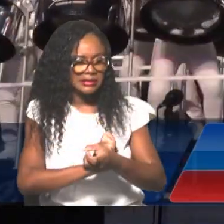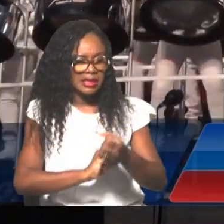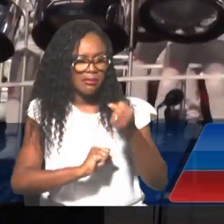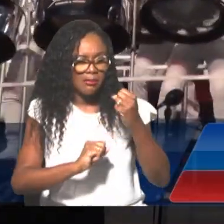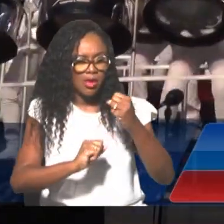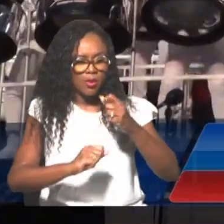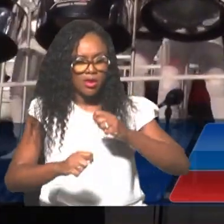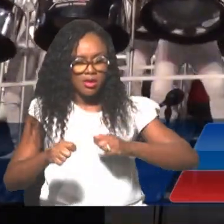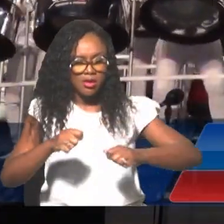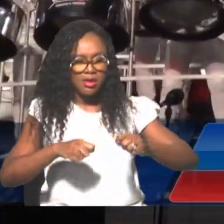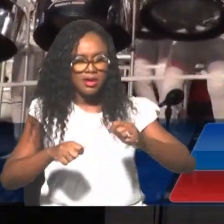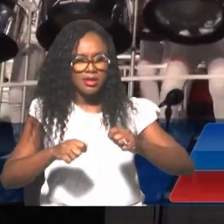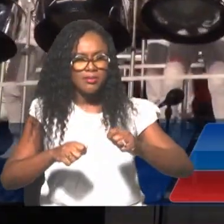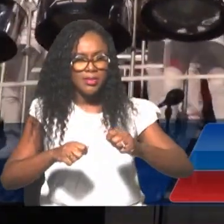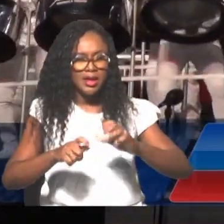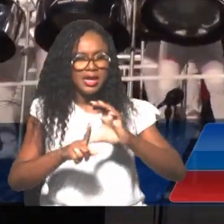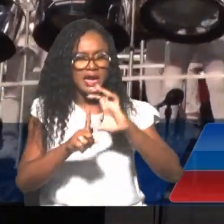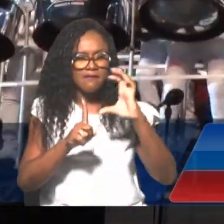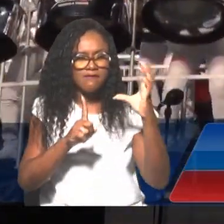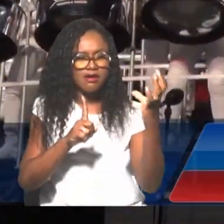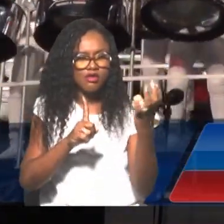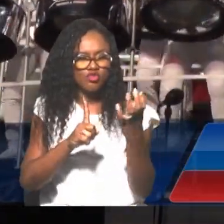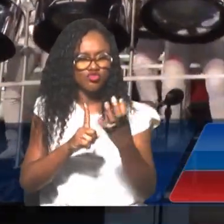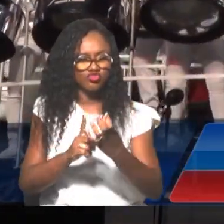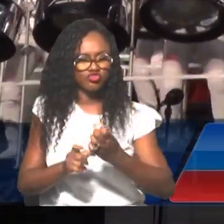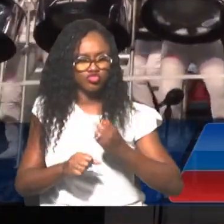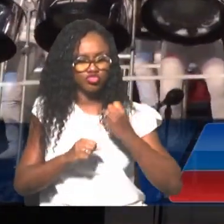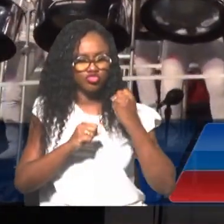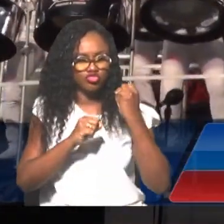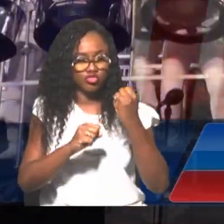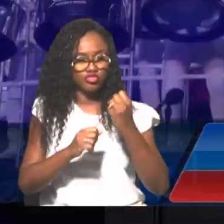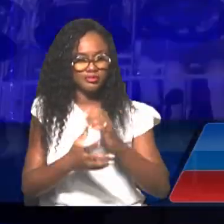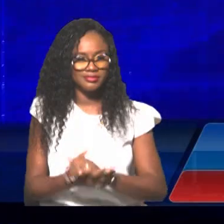pan unleashes a cultural force like no